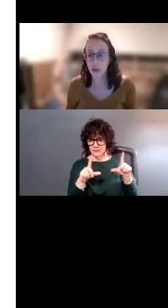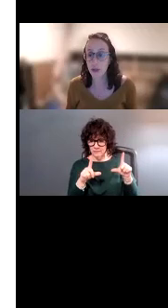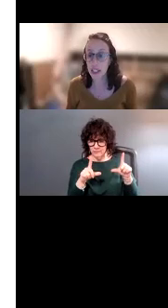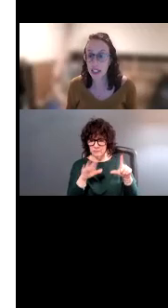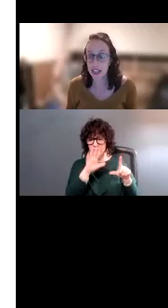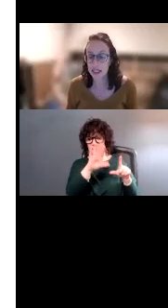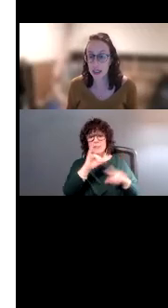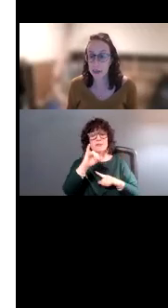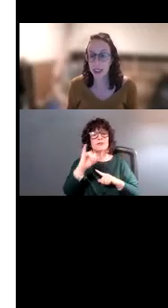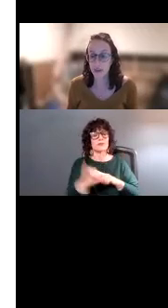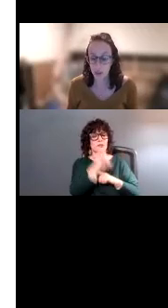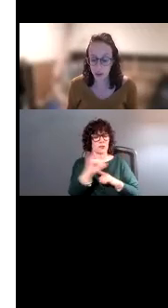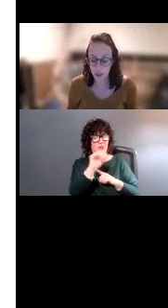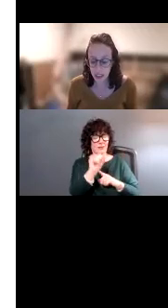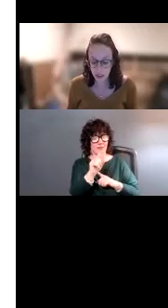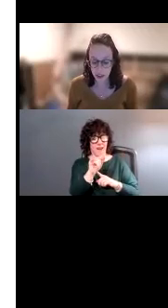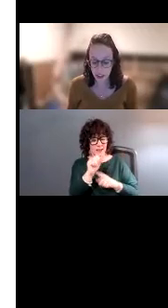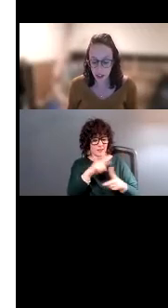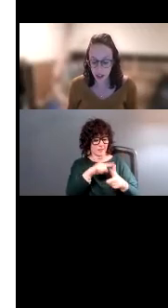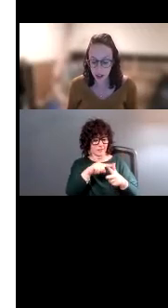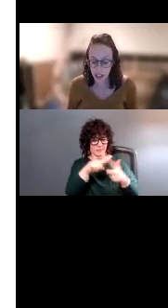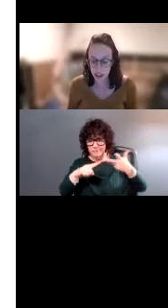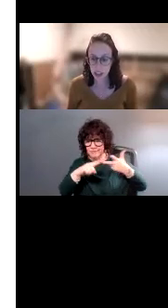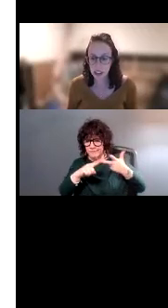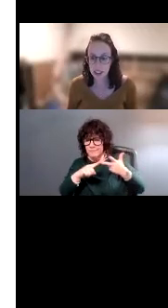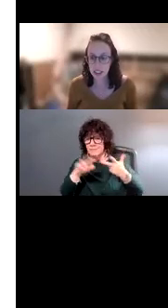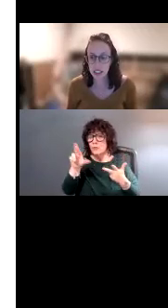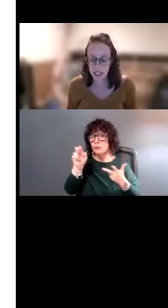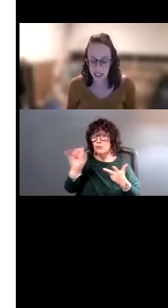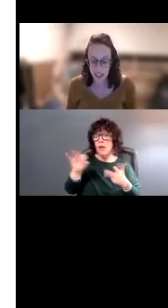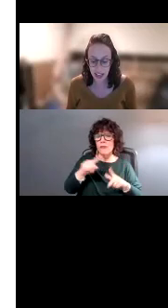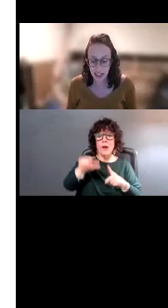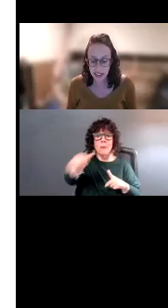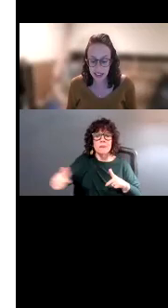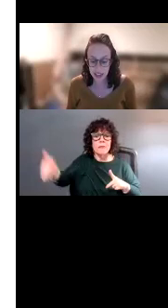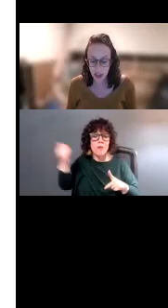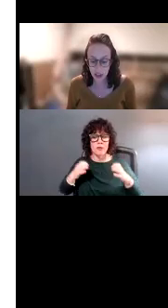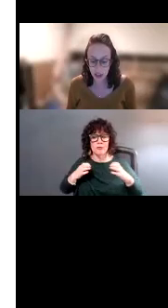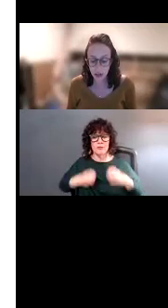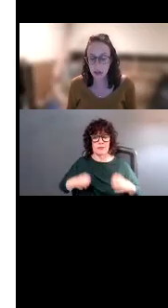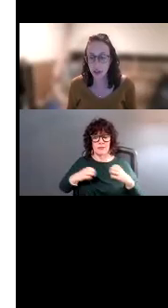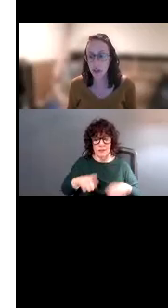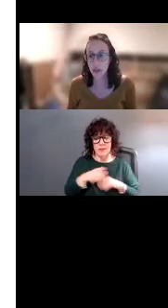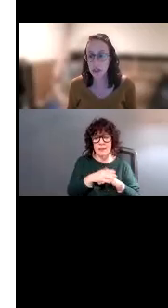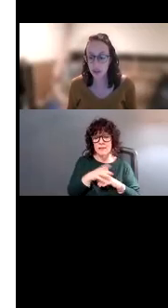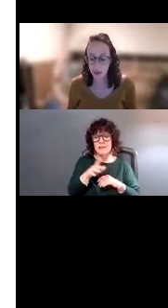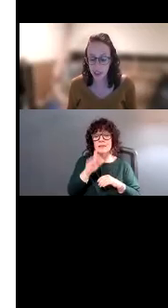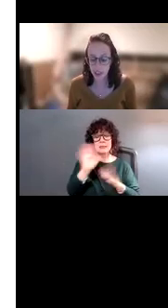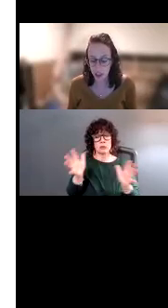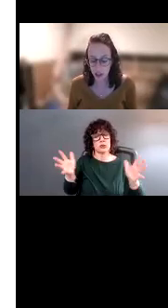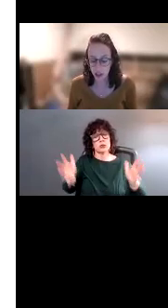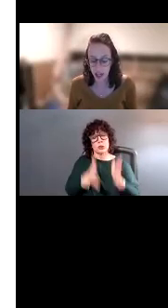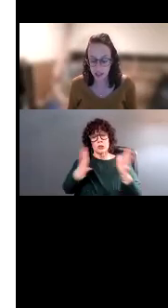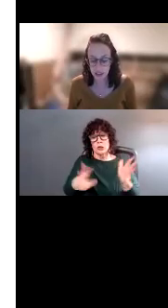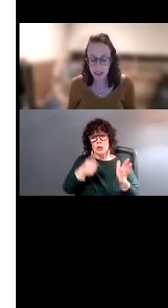you get written estimates from 3 different contractors, and also to use a